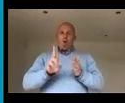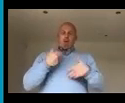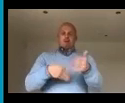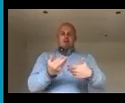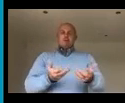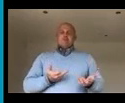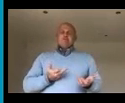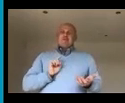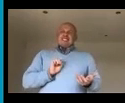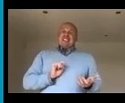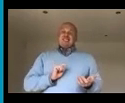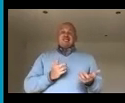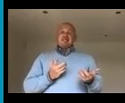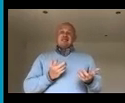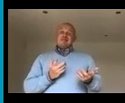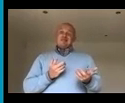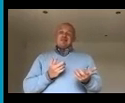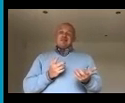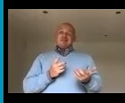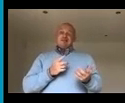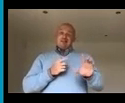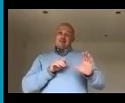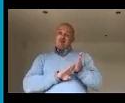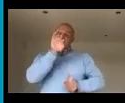sort of to meet the needs of the community again.